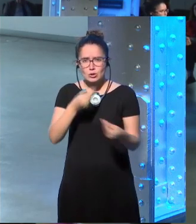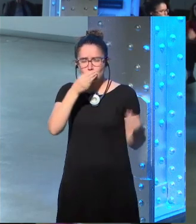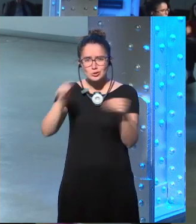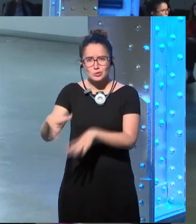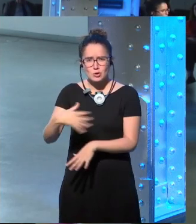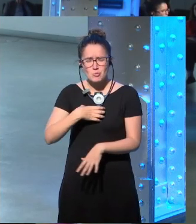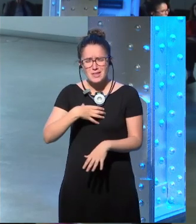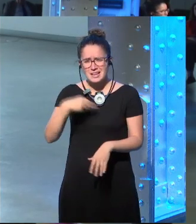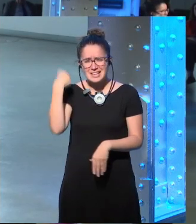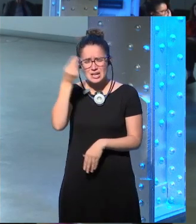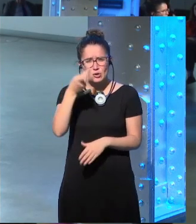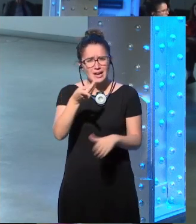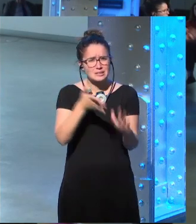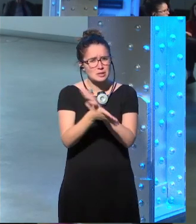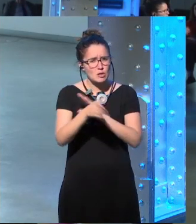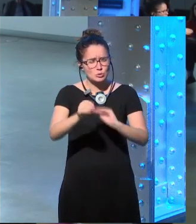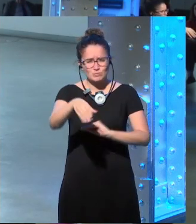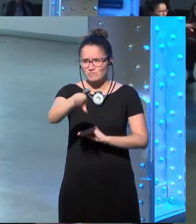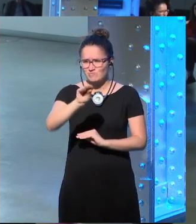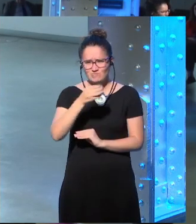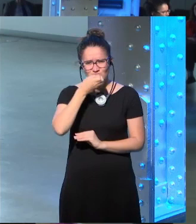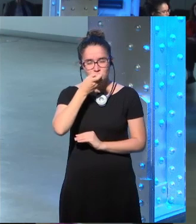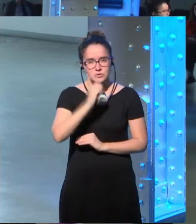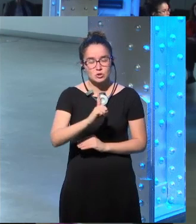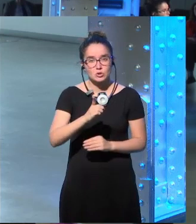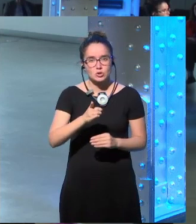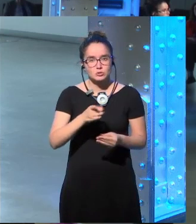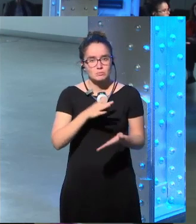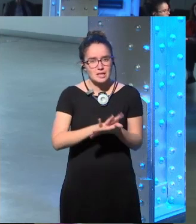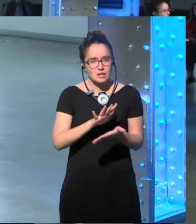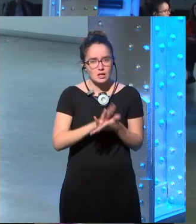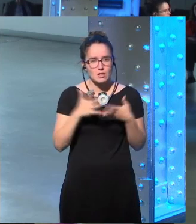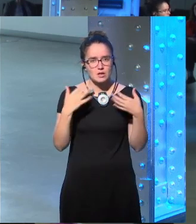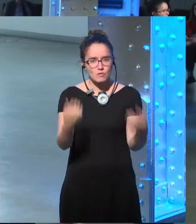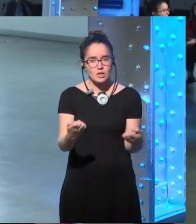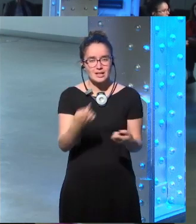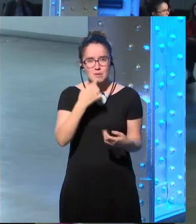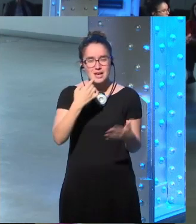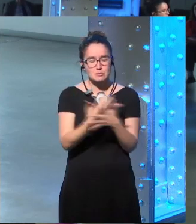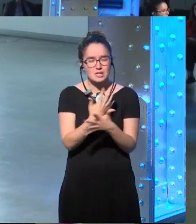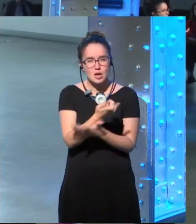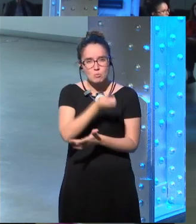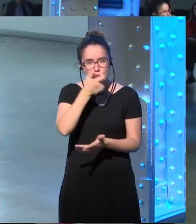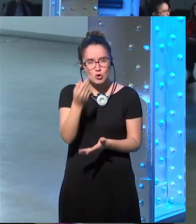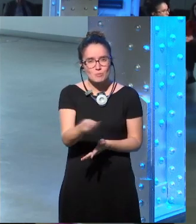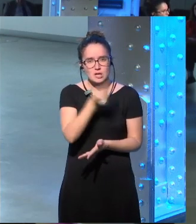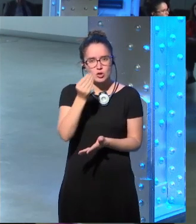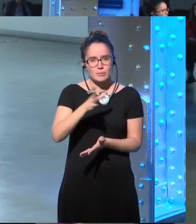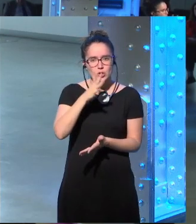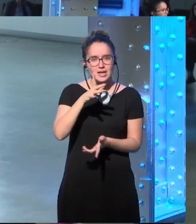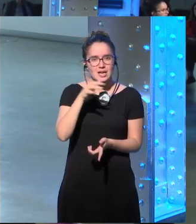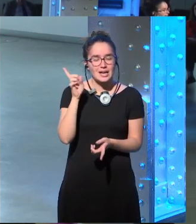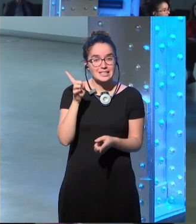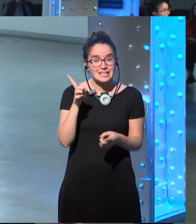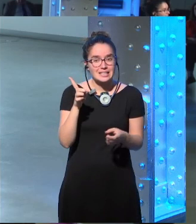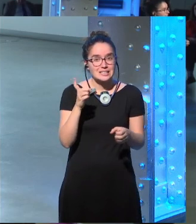explanation of that, and it would be very reassuring if you can explain a little bit better why why machines will never